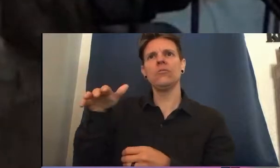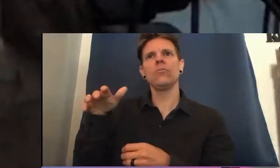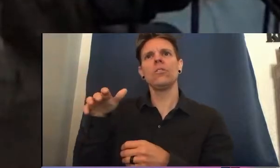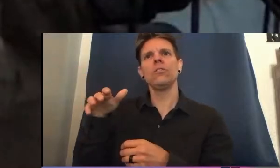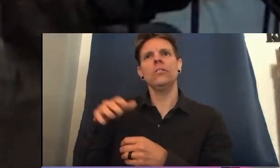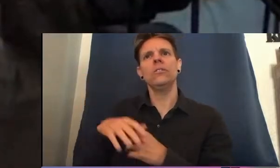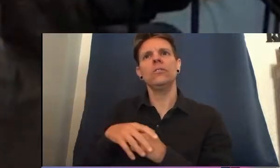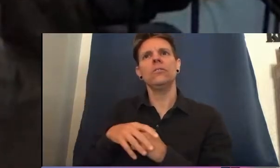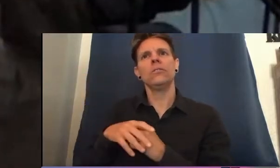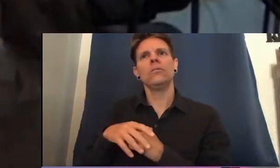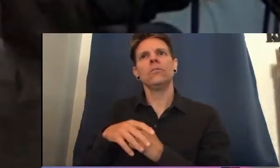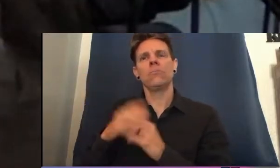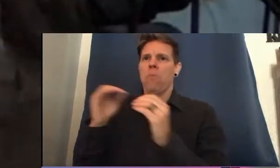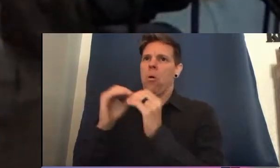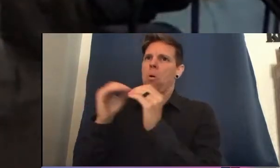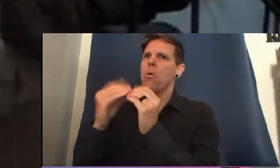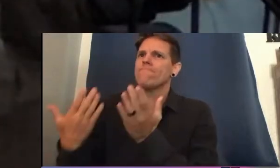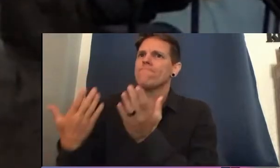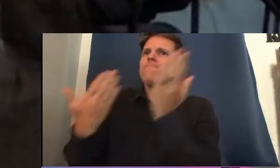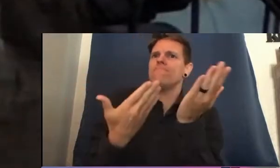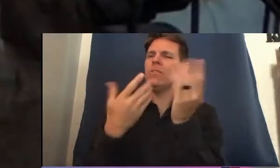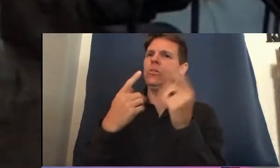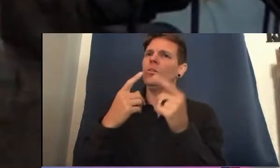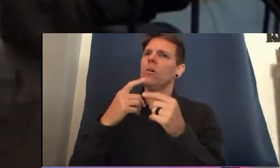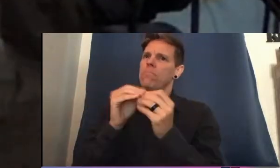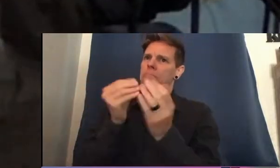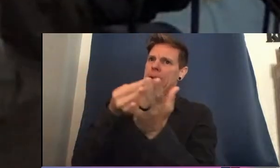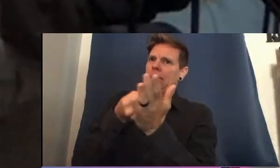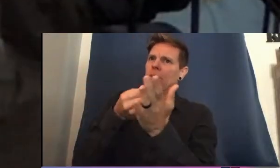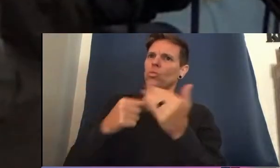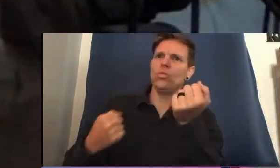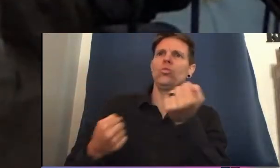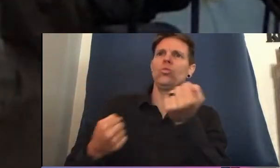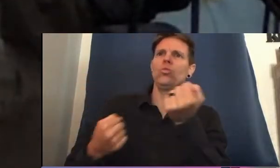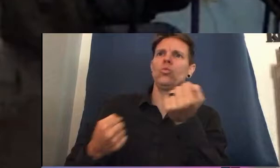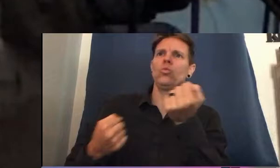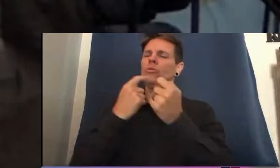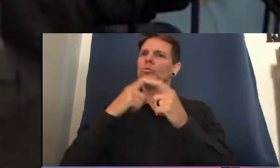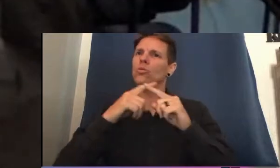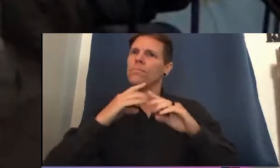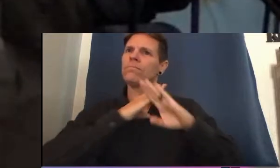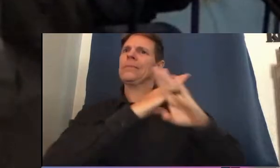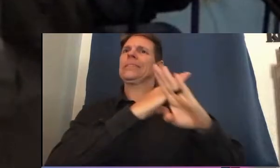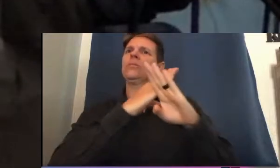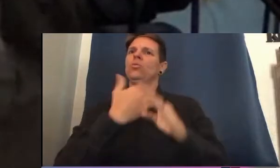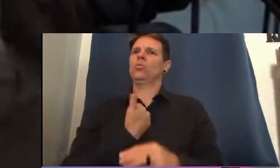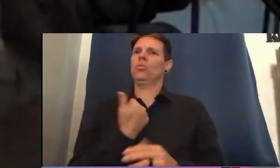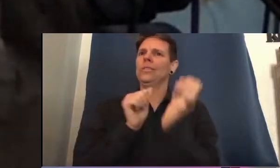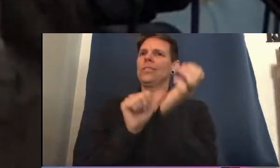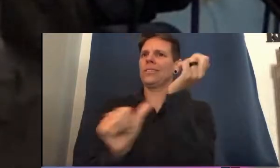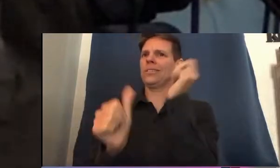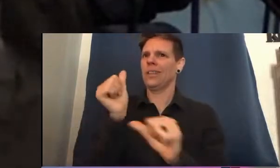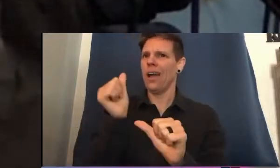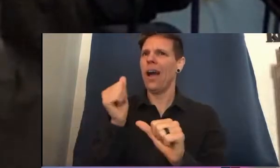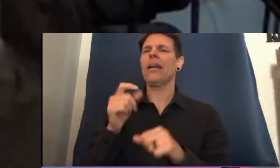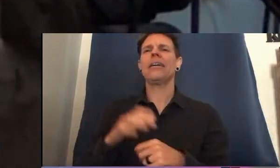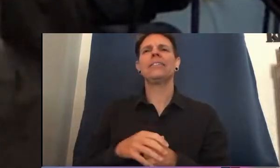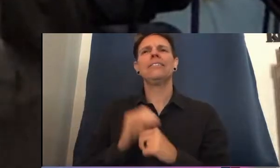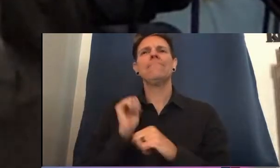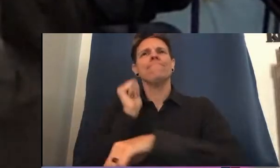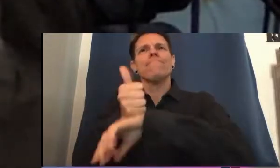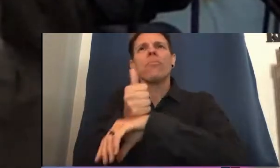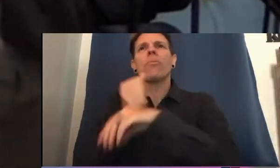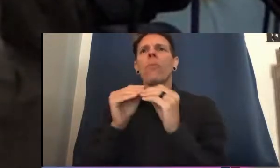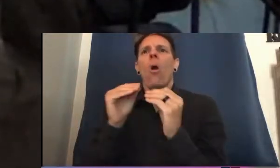support our youth suicide prevention planner as well as our youth health and development planner. And through that